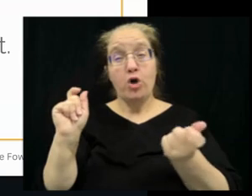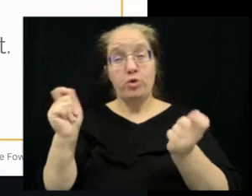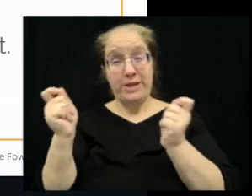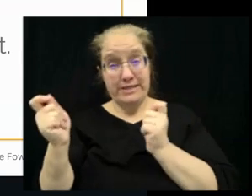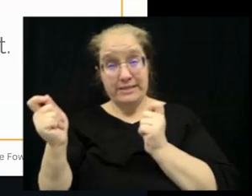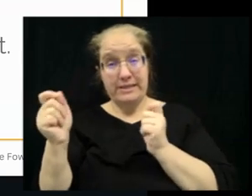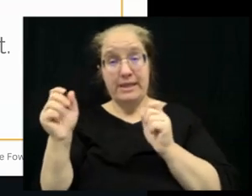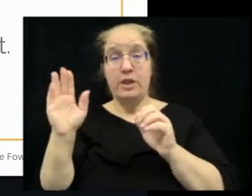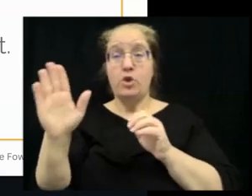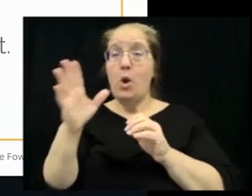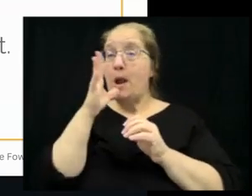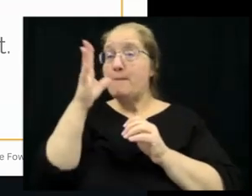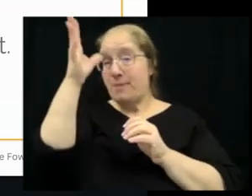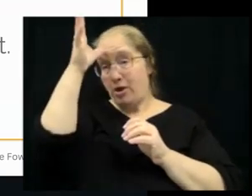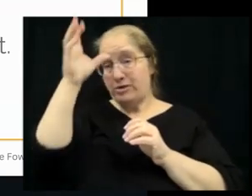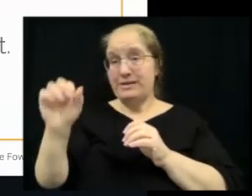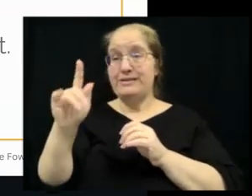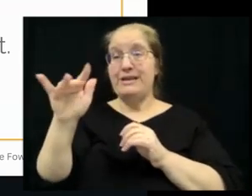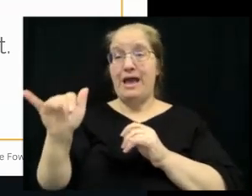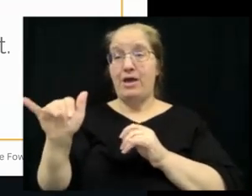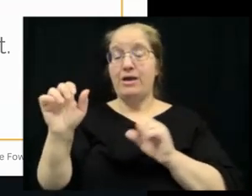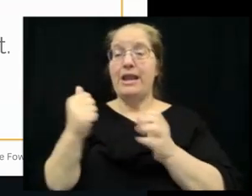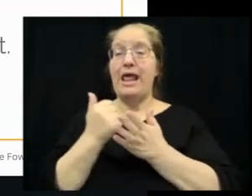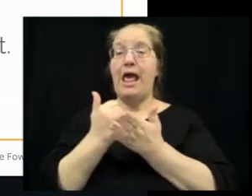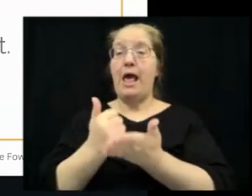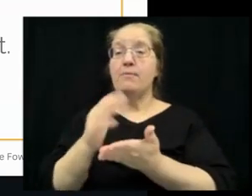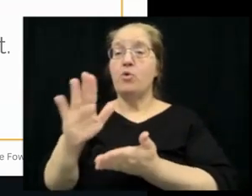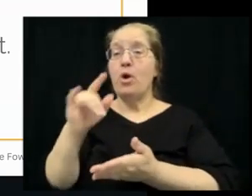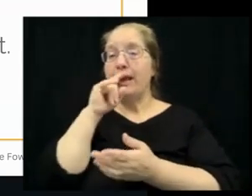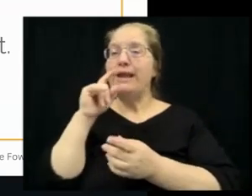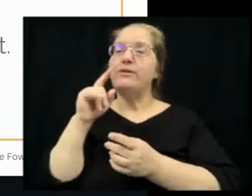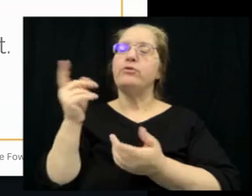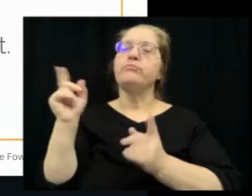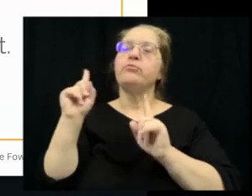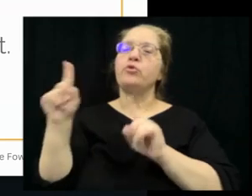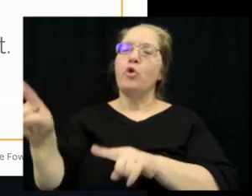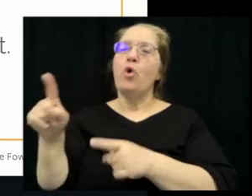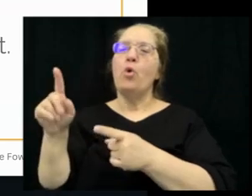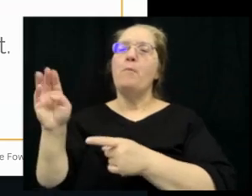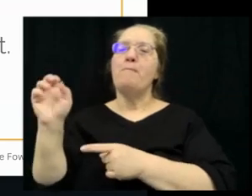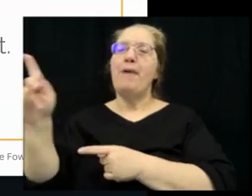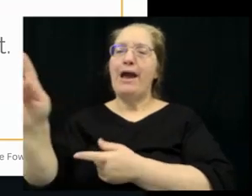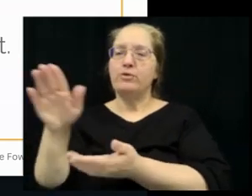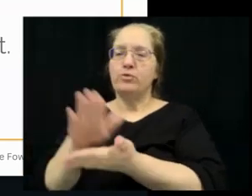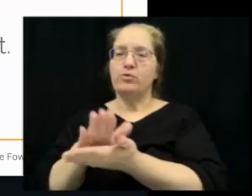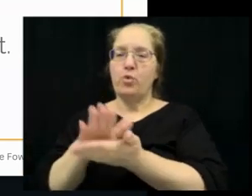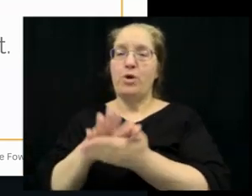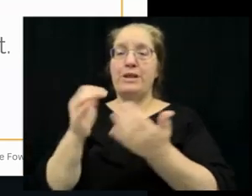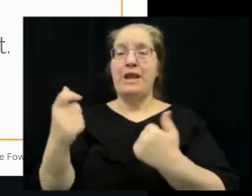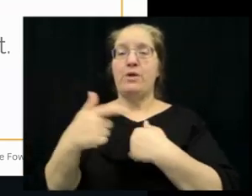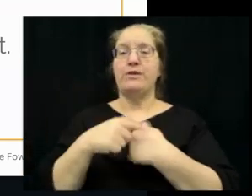your parenting can help your child get back to school. All right, now it's time for